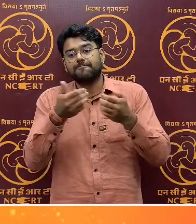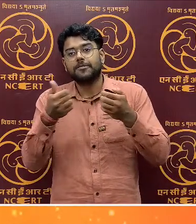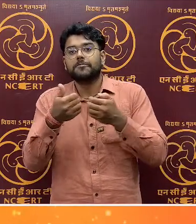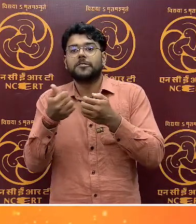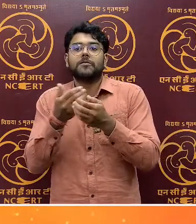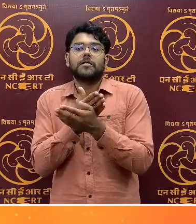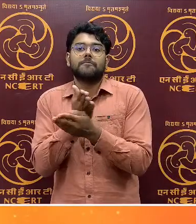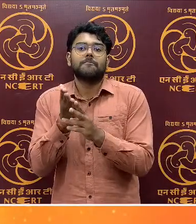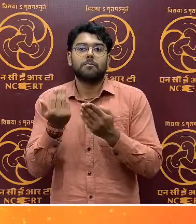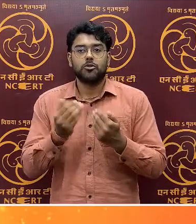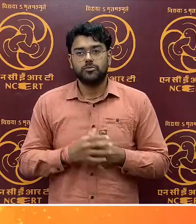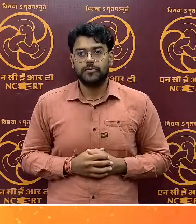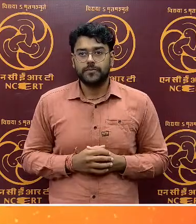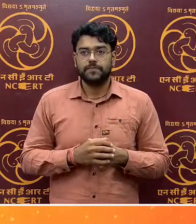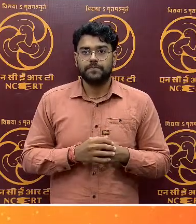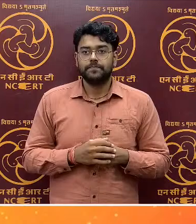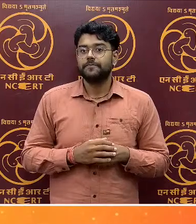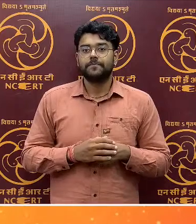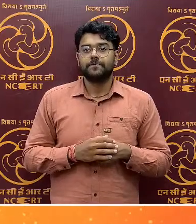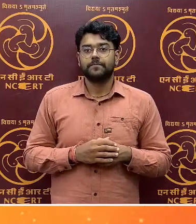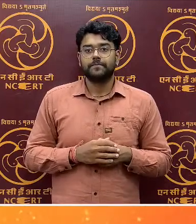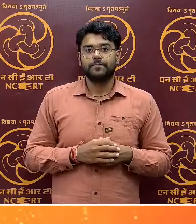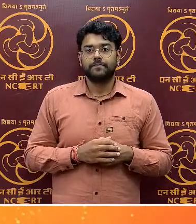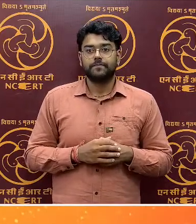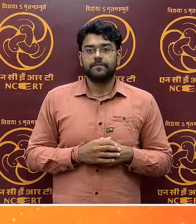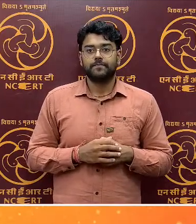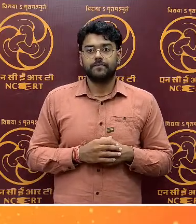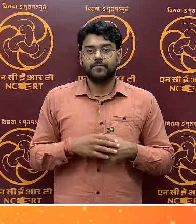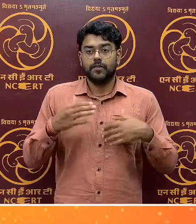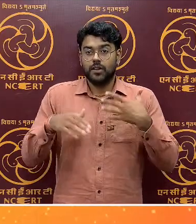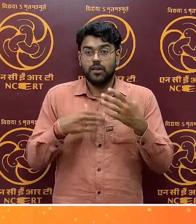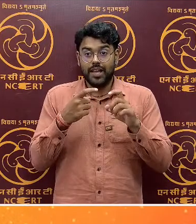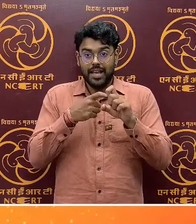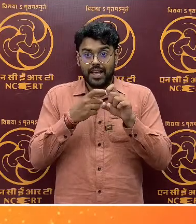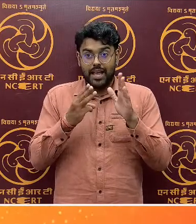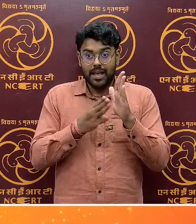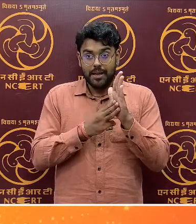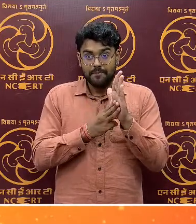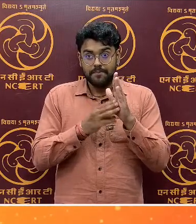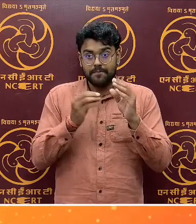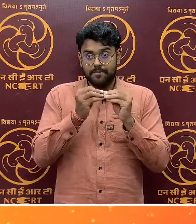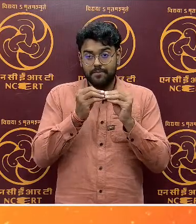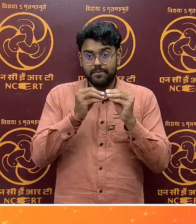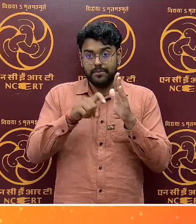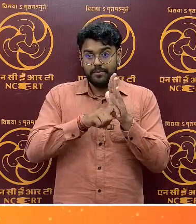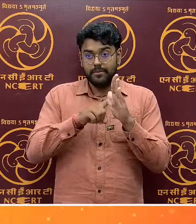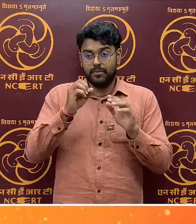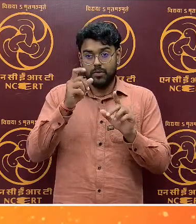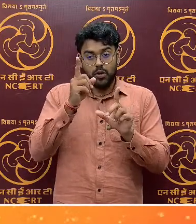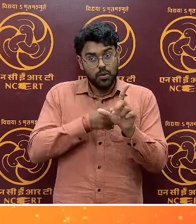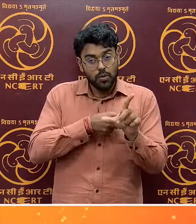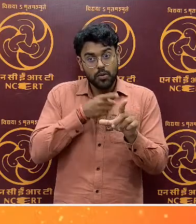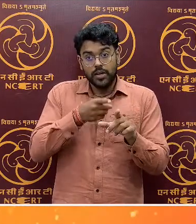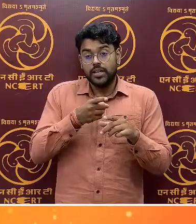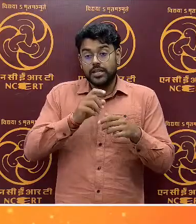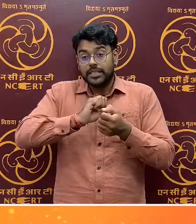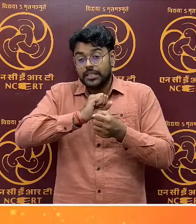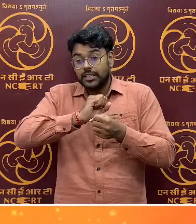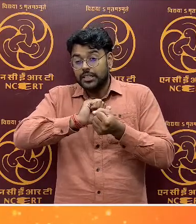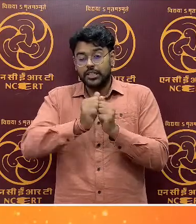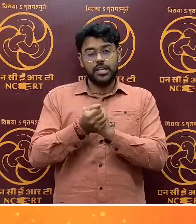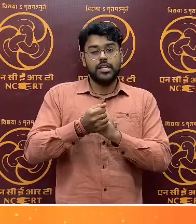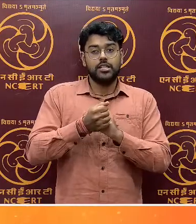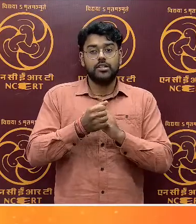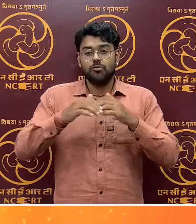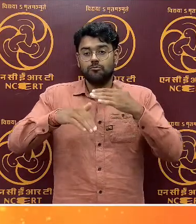itself. And the embryo, it gets 4-cell stage, it turns into